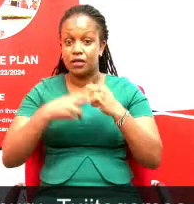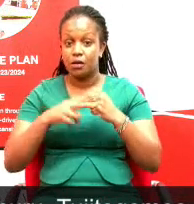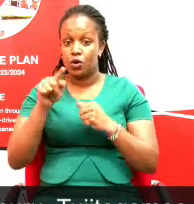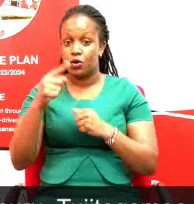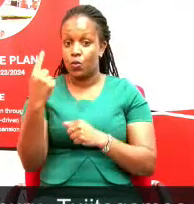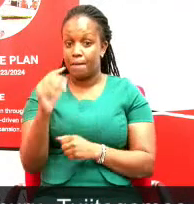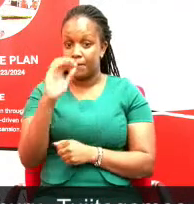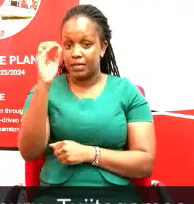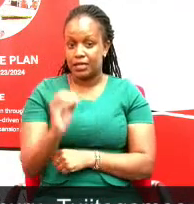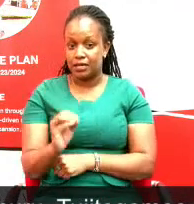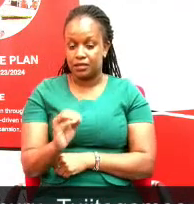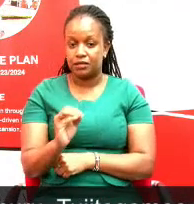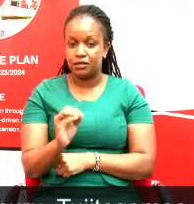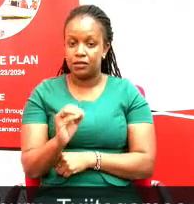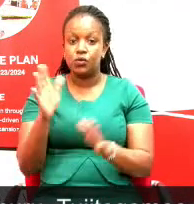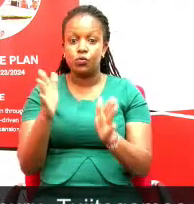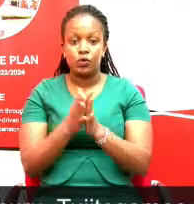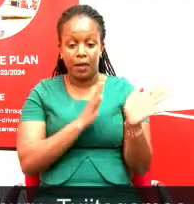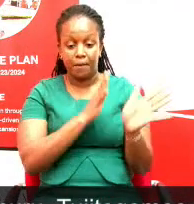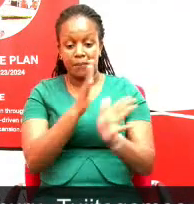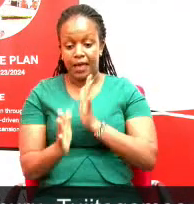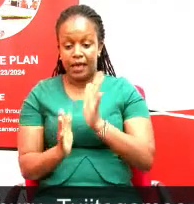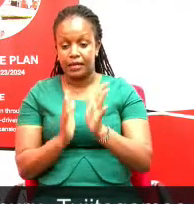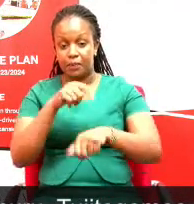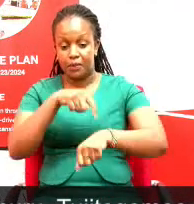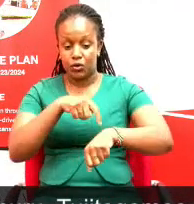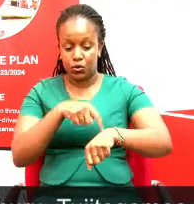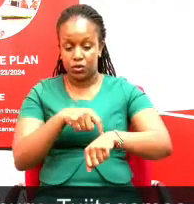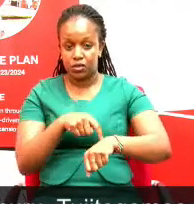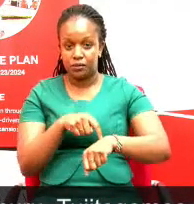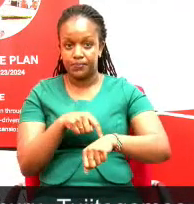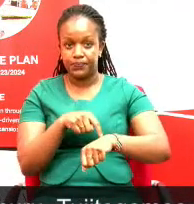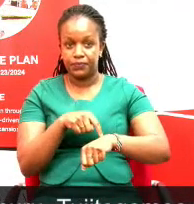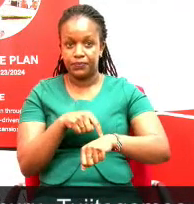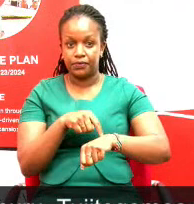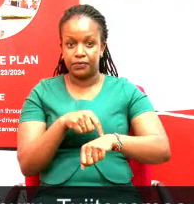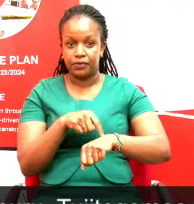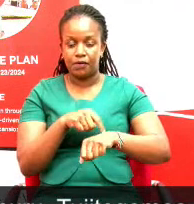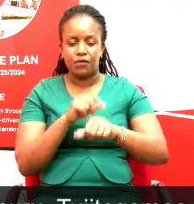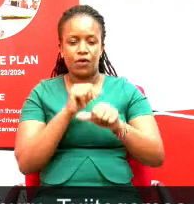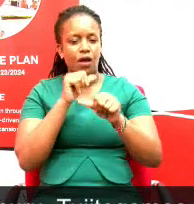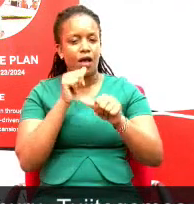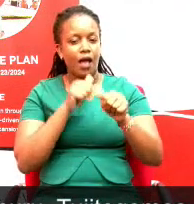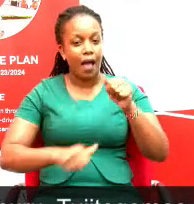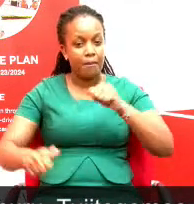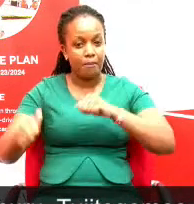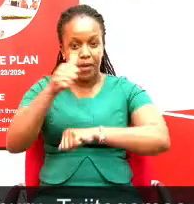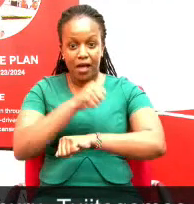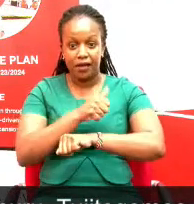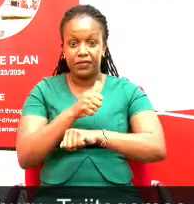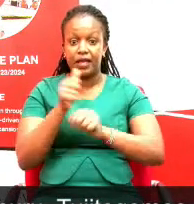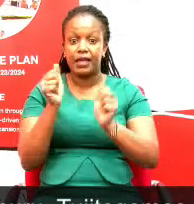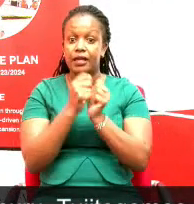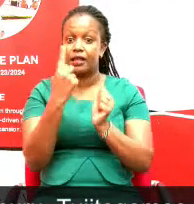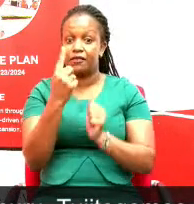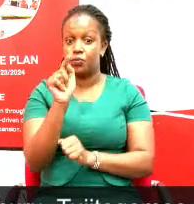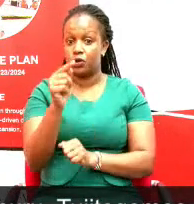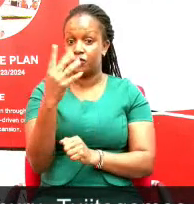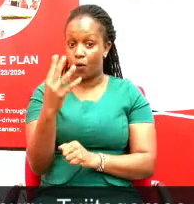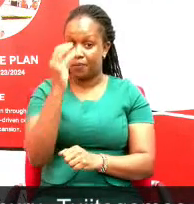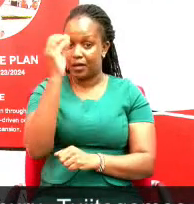17.1% over the plan period, for above the